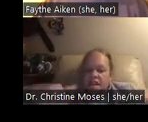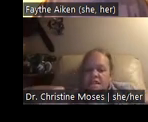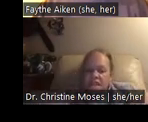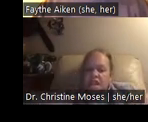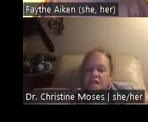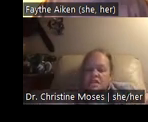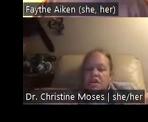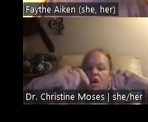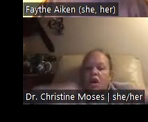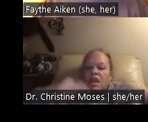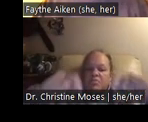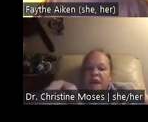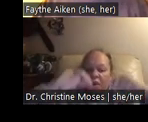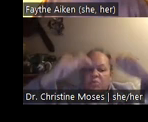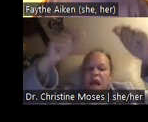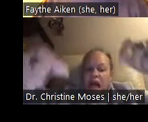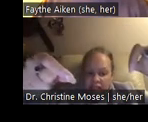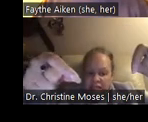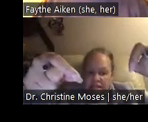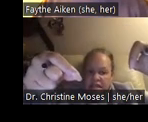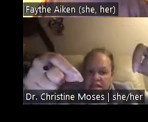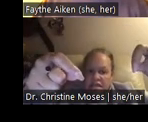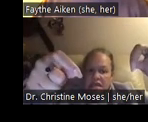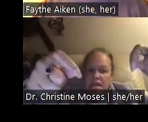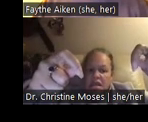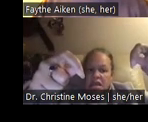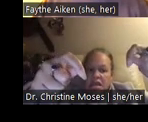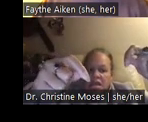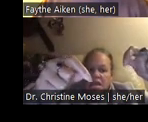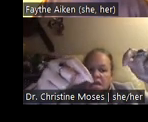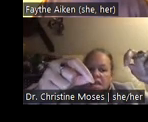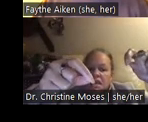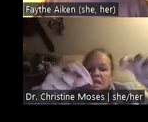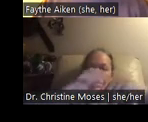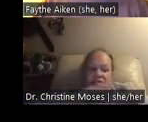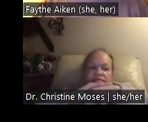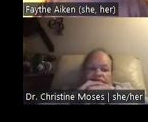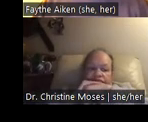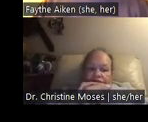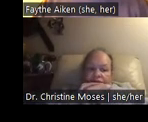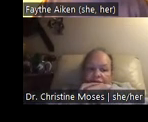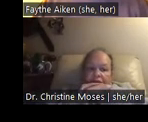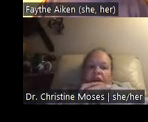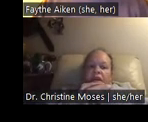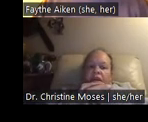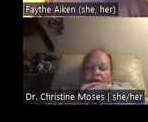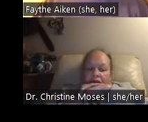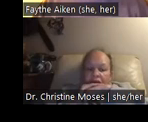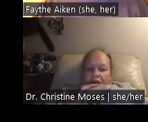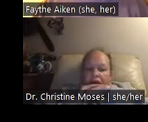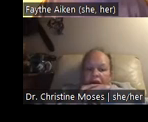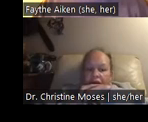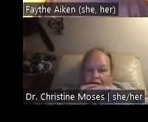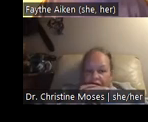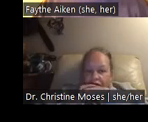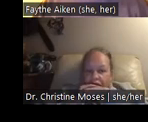1, 2, 3, 4, and 5, these things are all about policies. Yeah, so they're all subsections of initiation of process